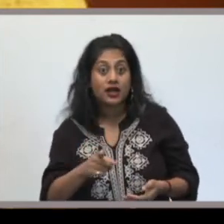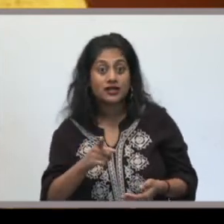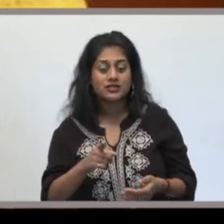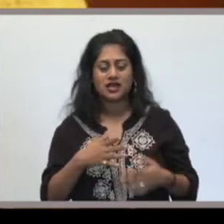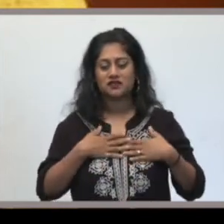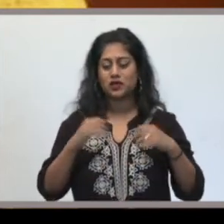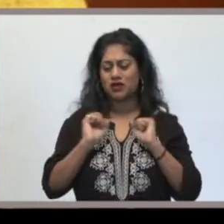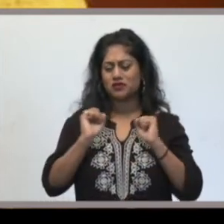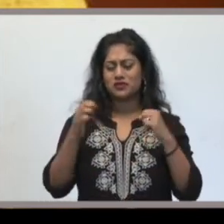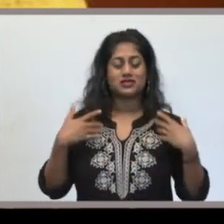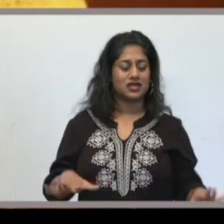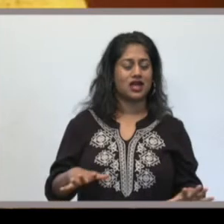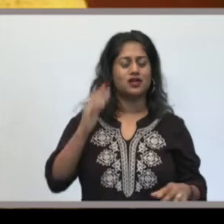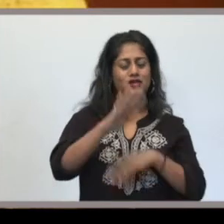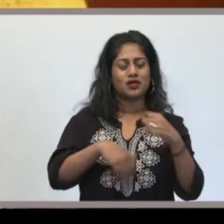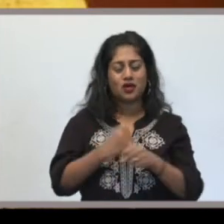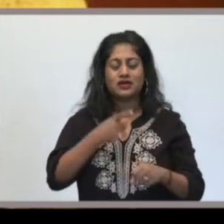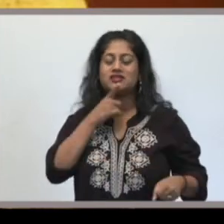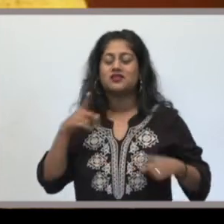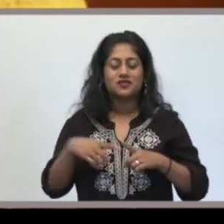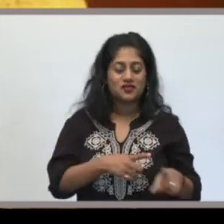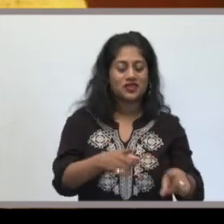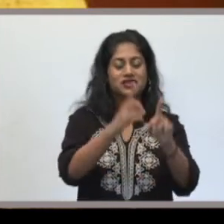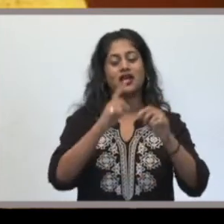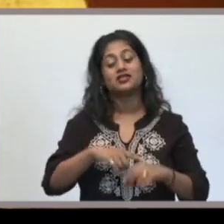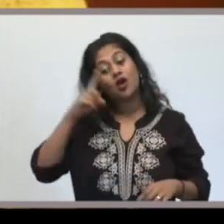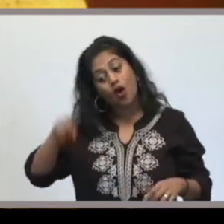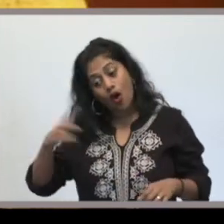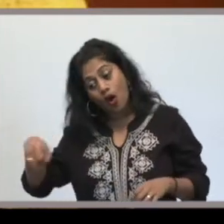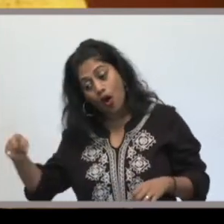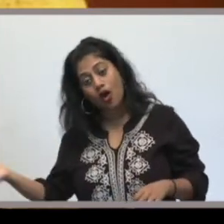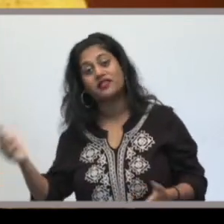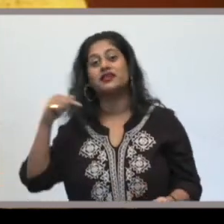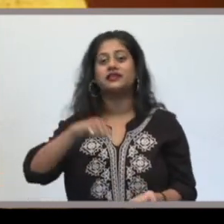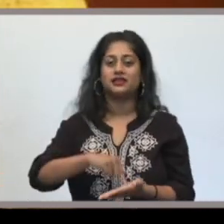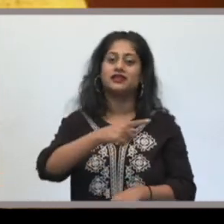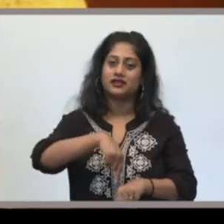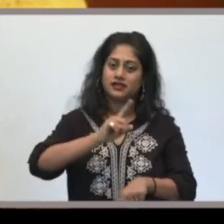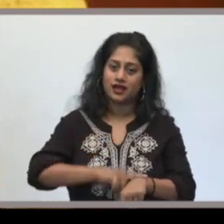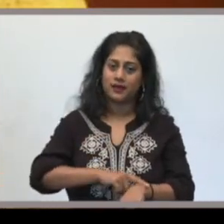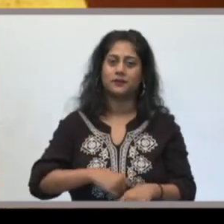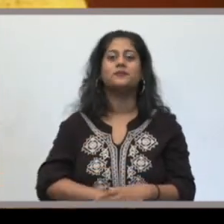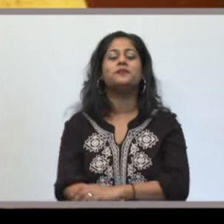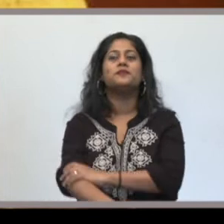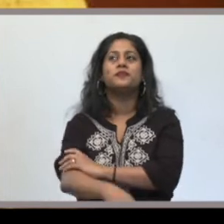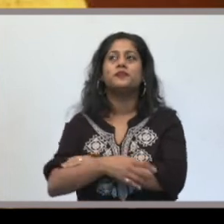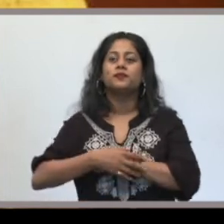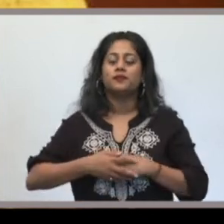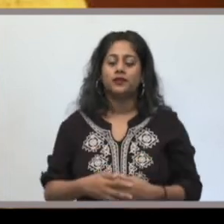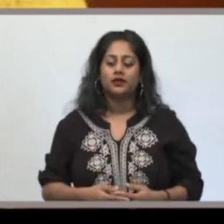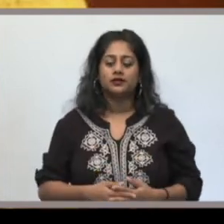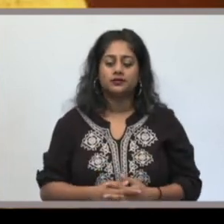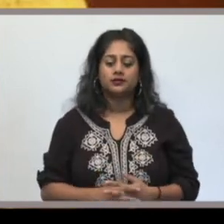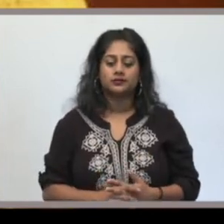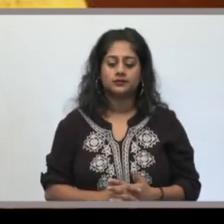right? Mourning, right, is, oh, poor me, poor me. And you want to keep a hold